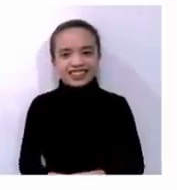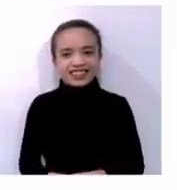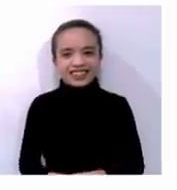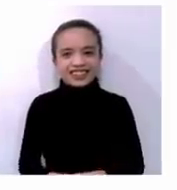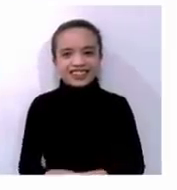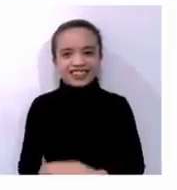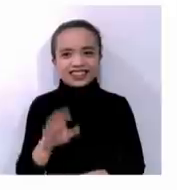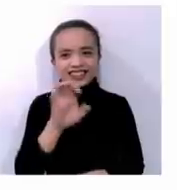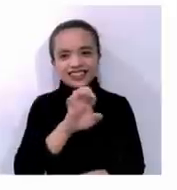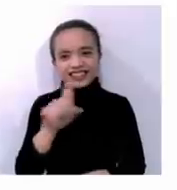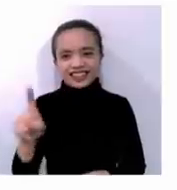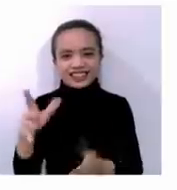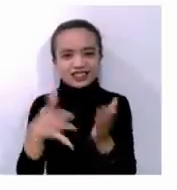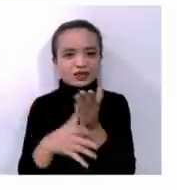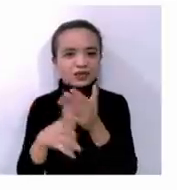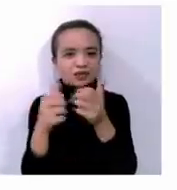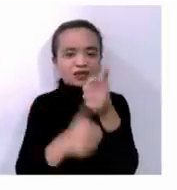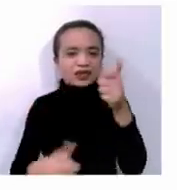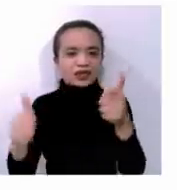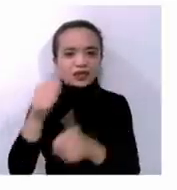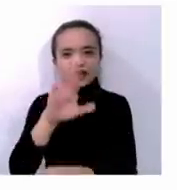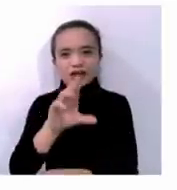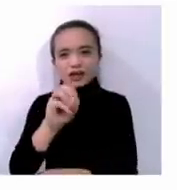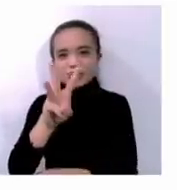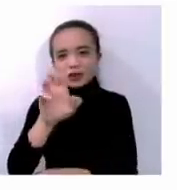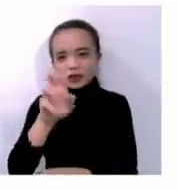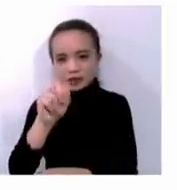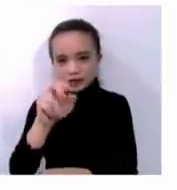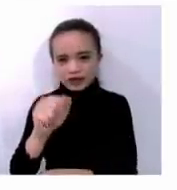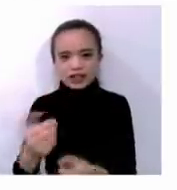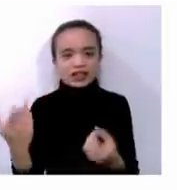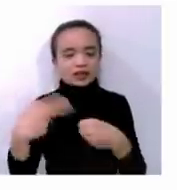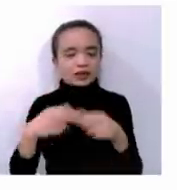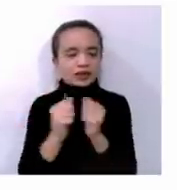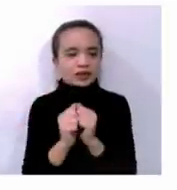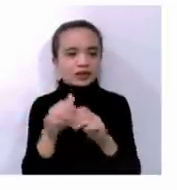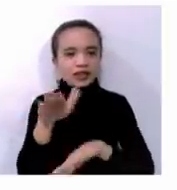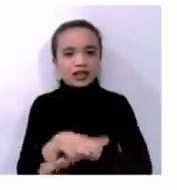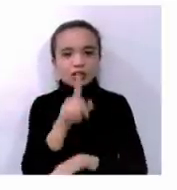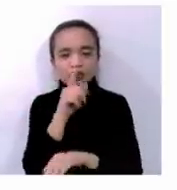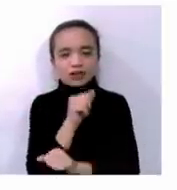Former COMELEC Commissioner Rowena Guanzon there joining us this afternoon. We